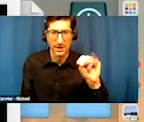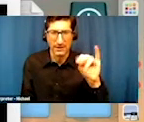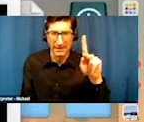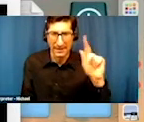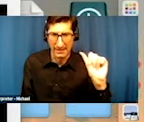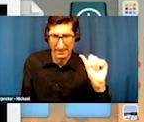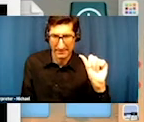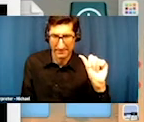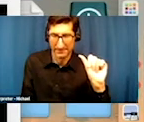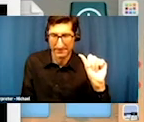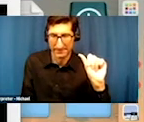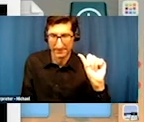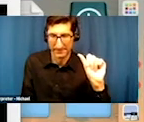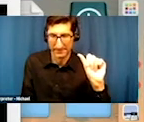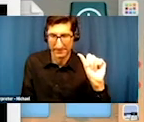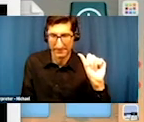it's, uh,